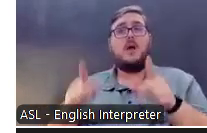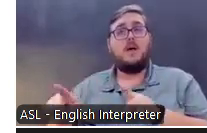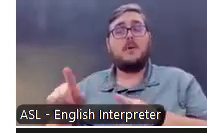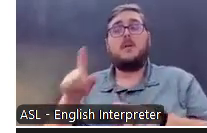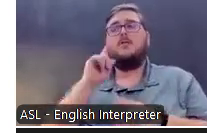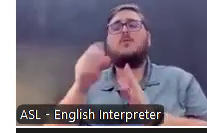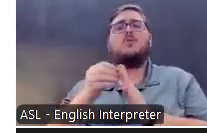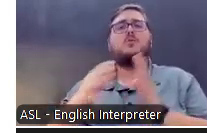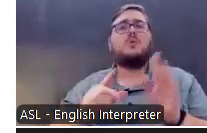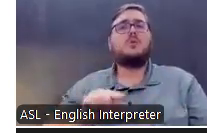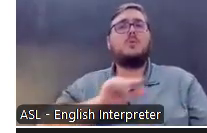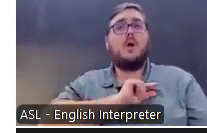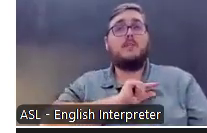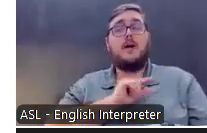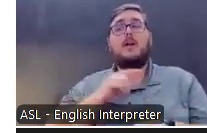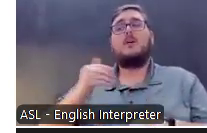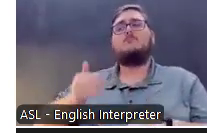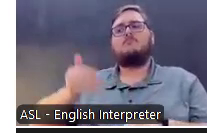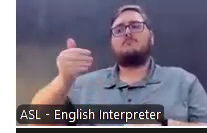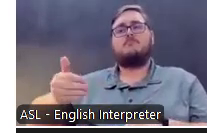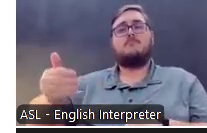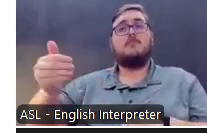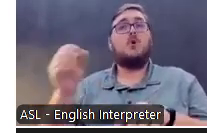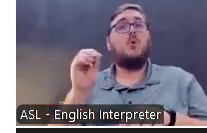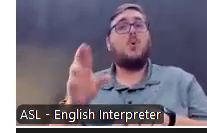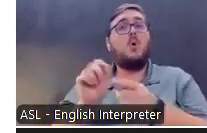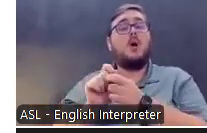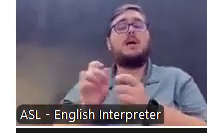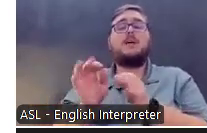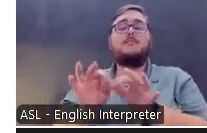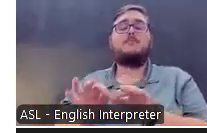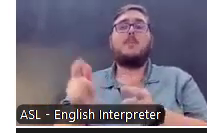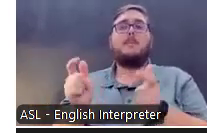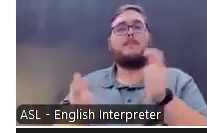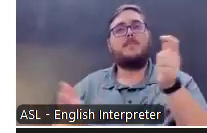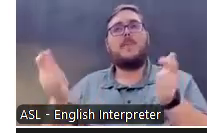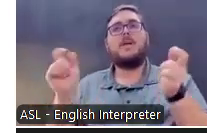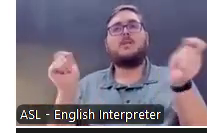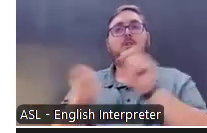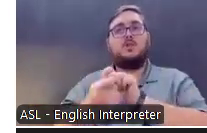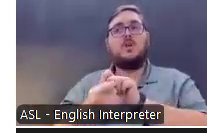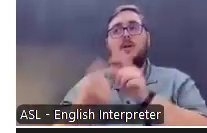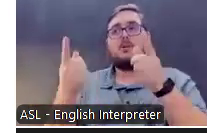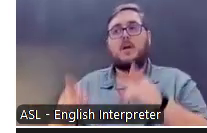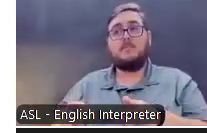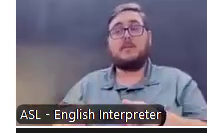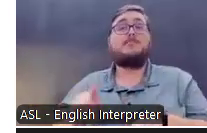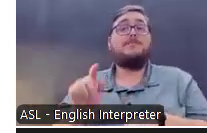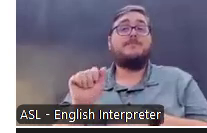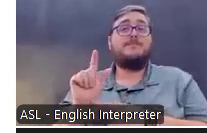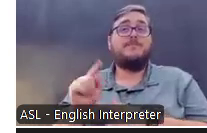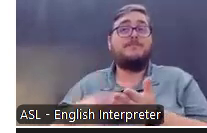before a significant change in placement. So it's possible that AT could come up during one of those evaluations. Under